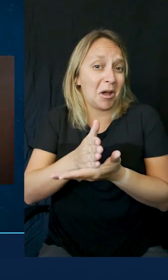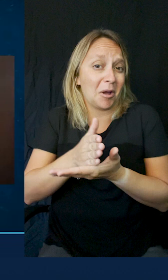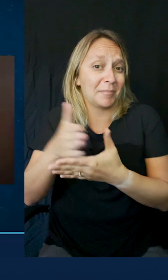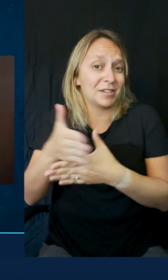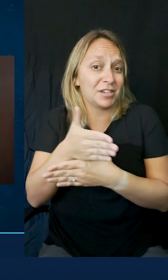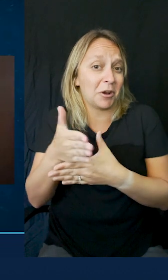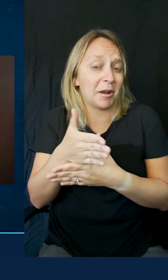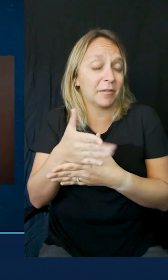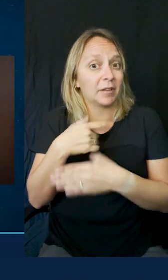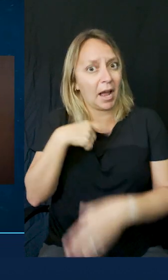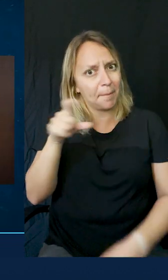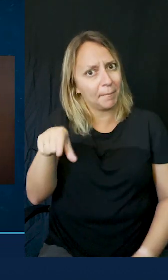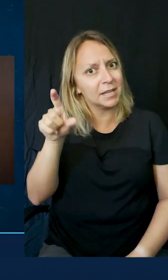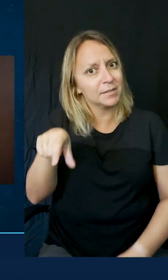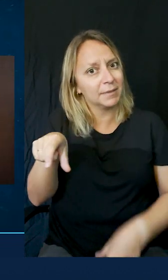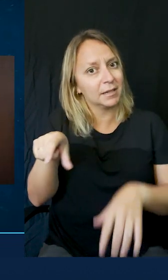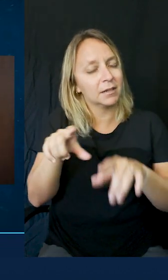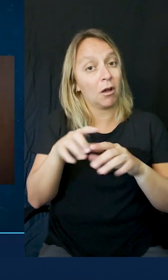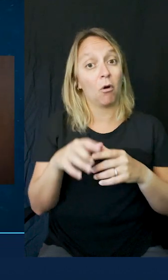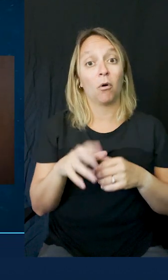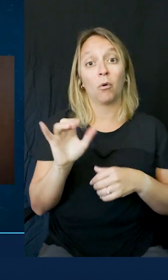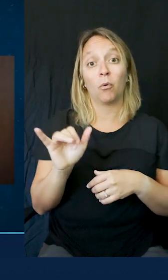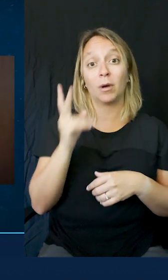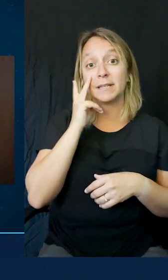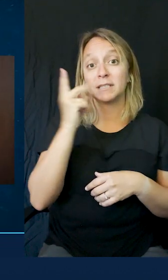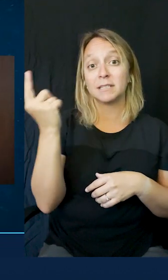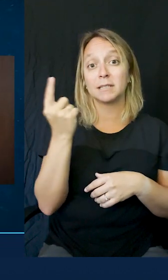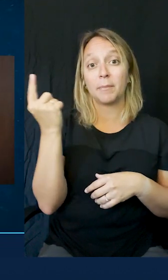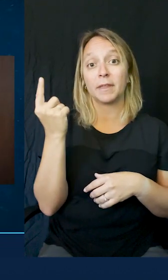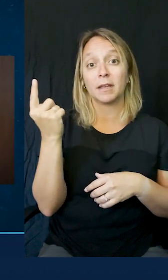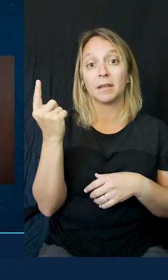sharing. Oh, I see something happening.